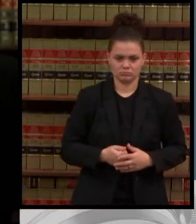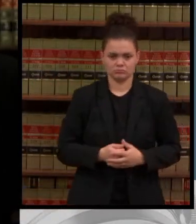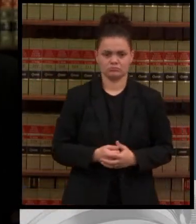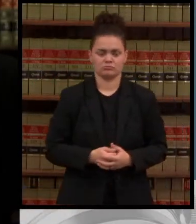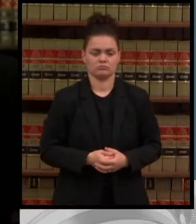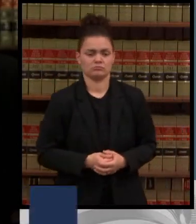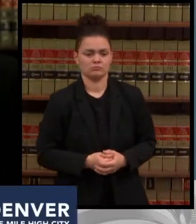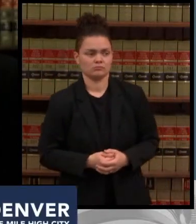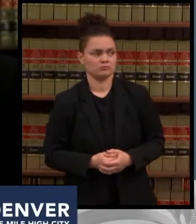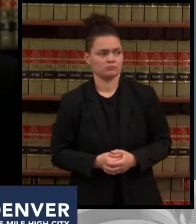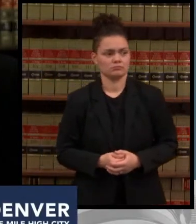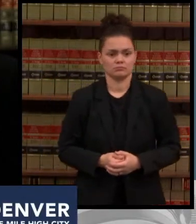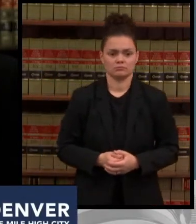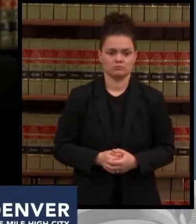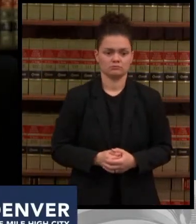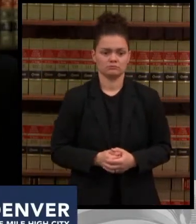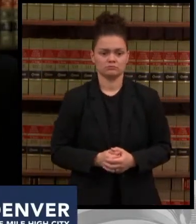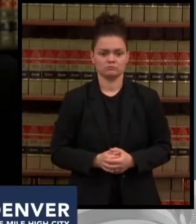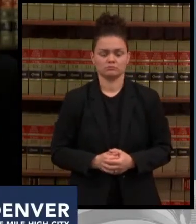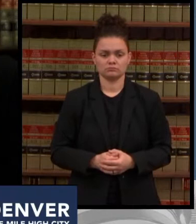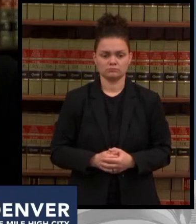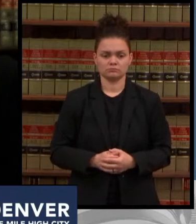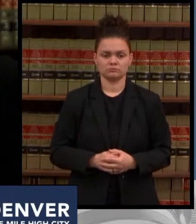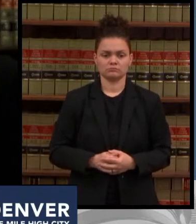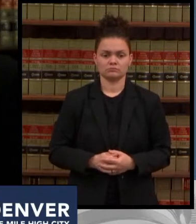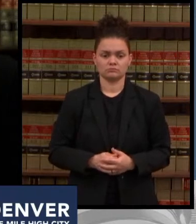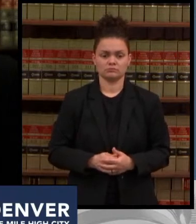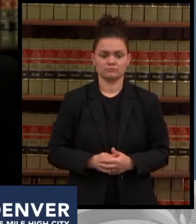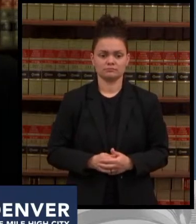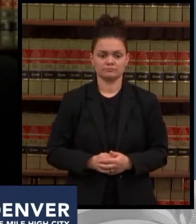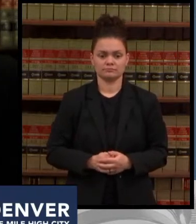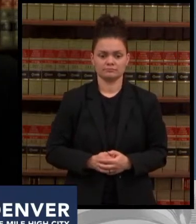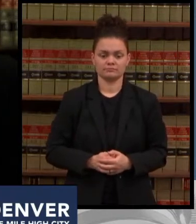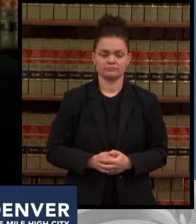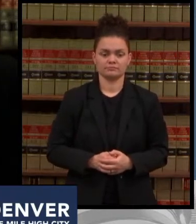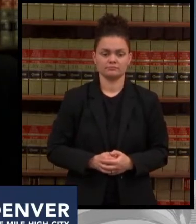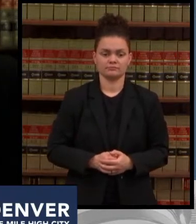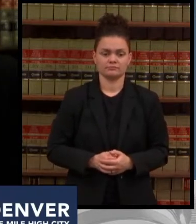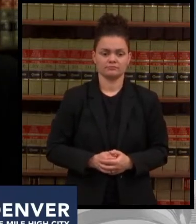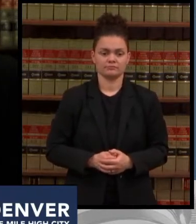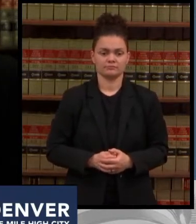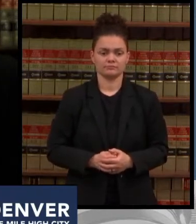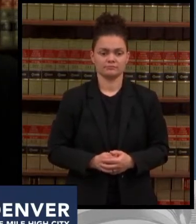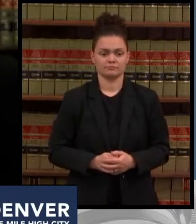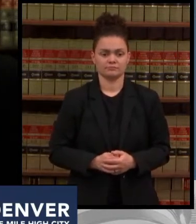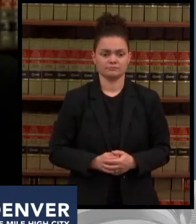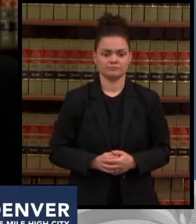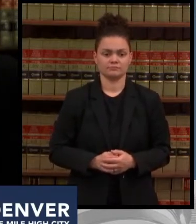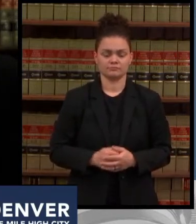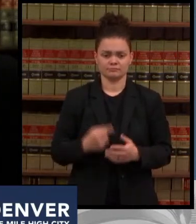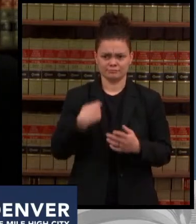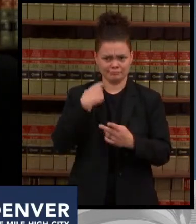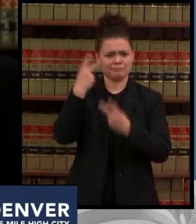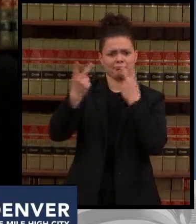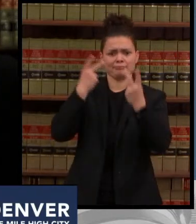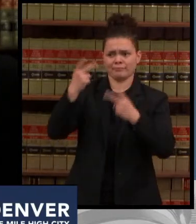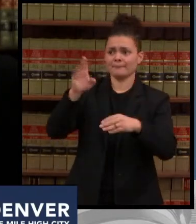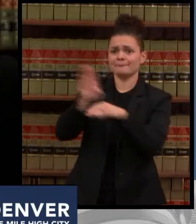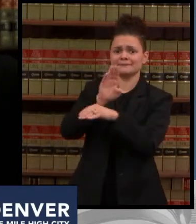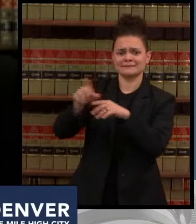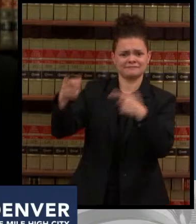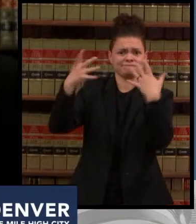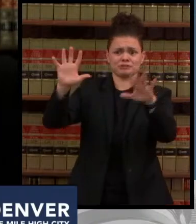that have stepped up proactively and have implemented something just like this. a required mask